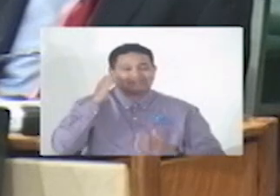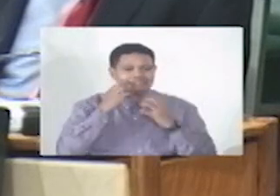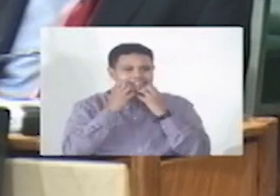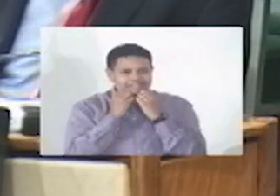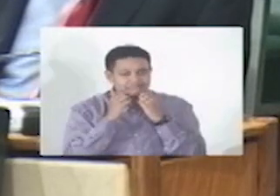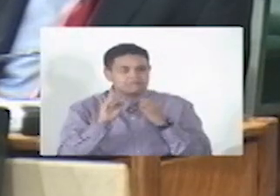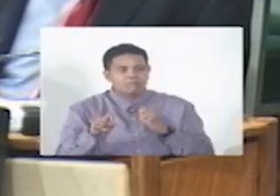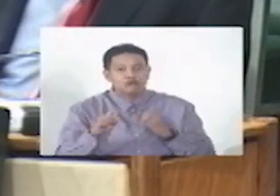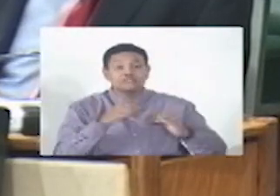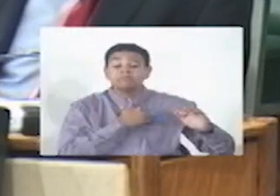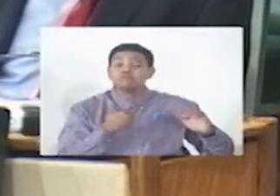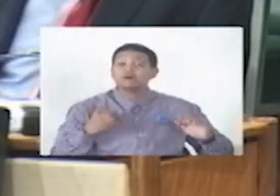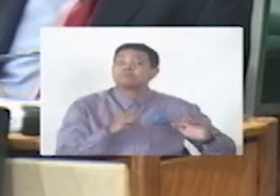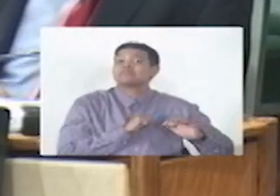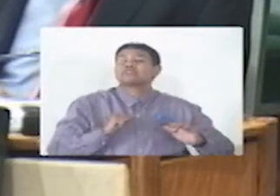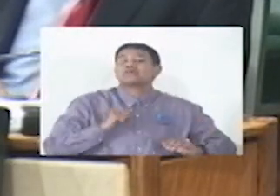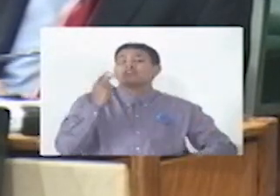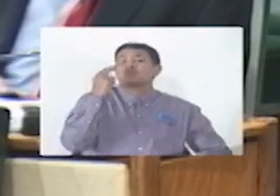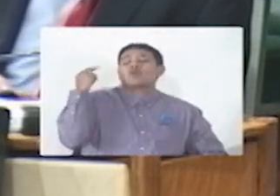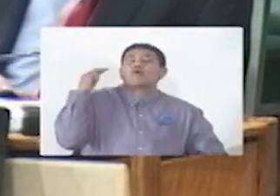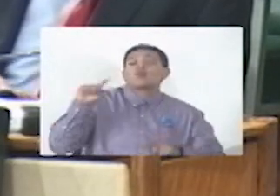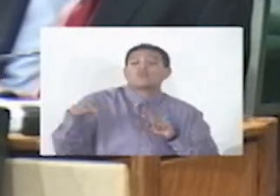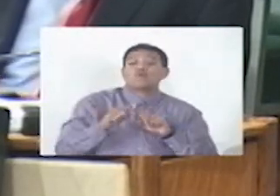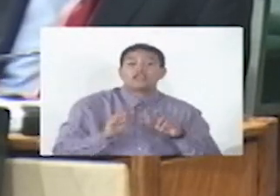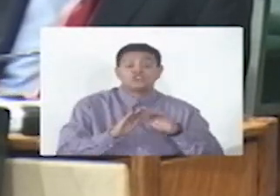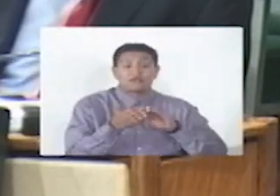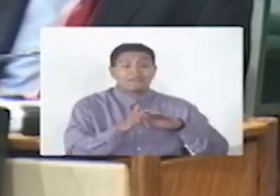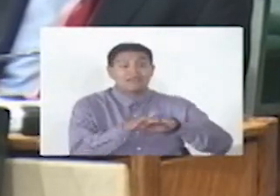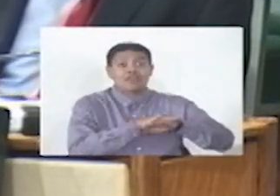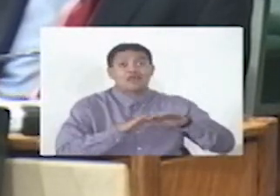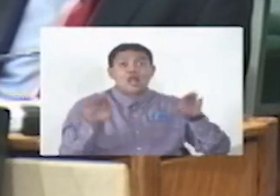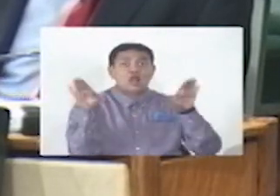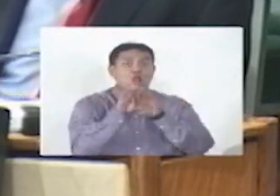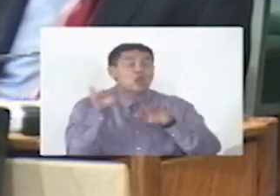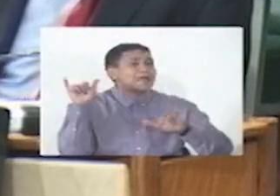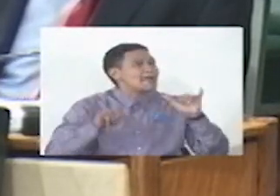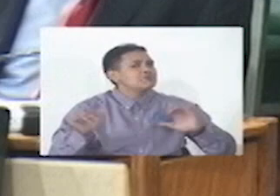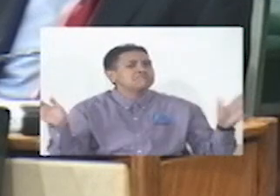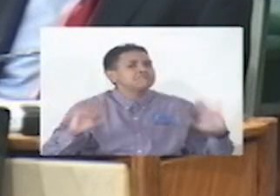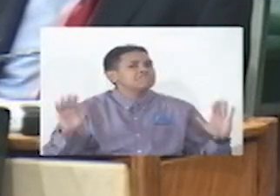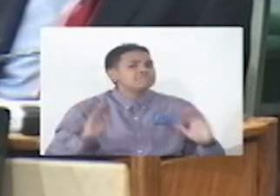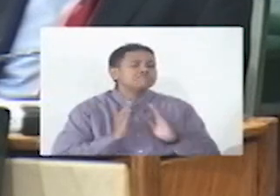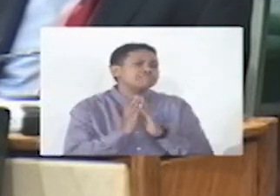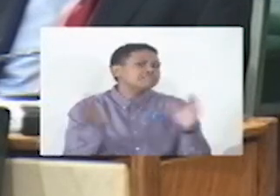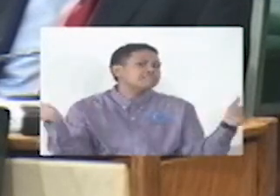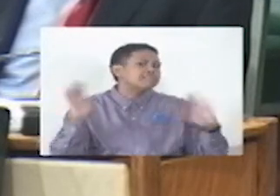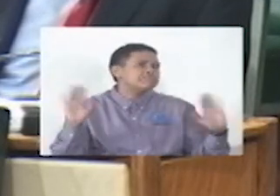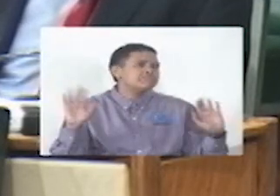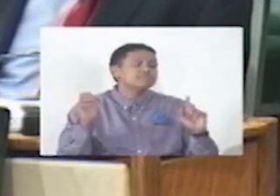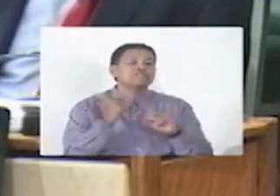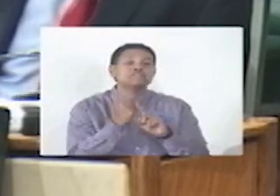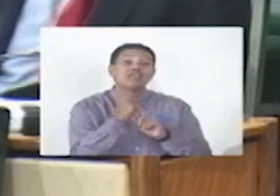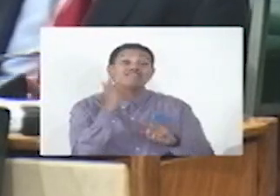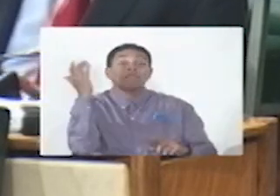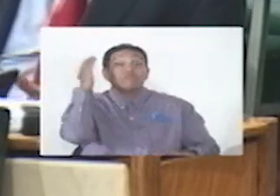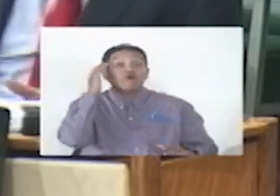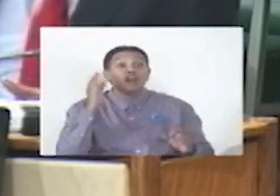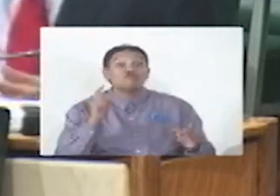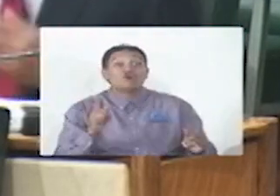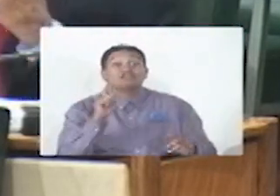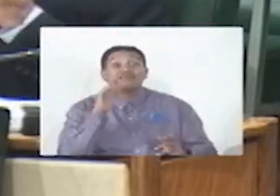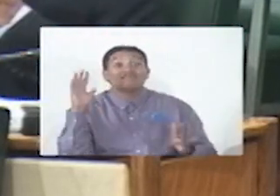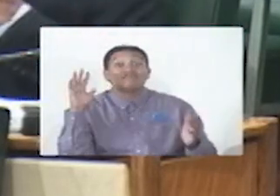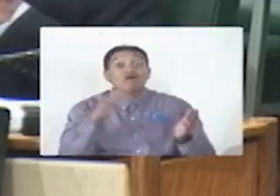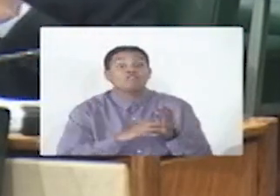of the Senate will recall that when our borders were closed, there was a mad rush to find over 5,000 Jamaicans who would have returned home in the